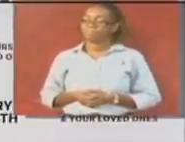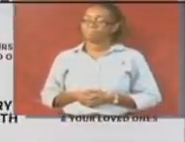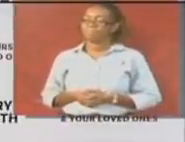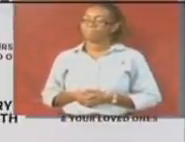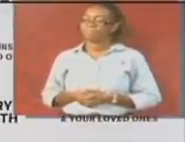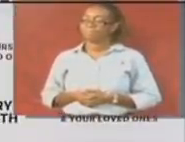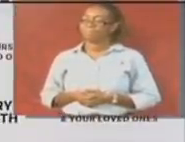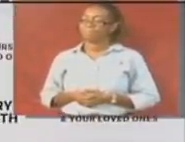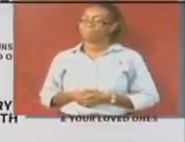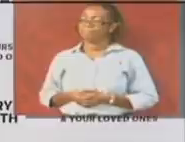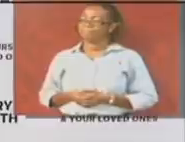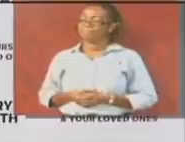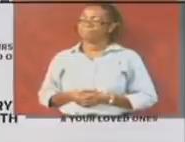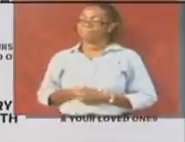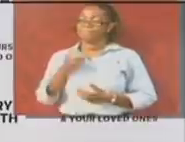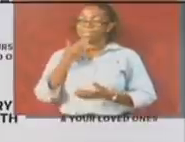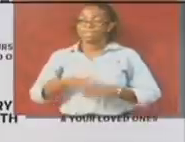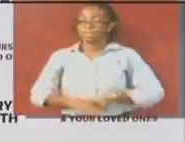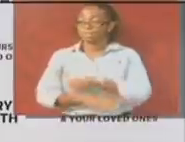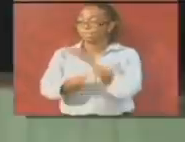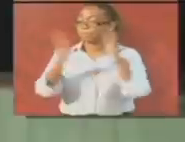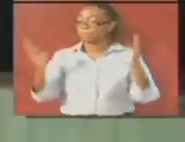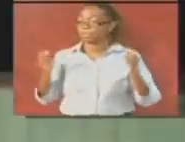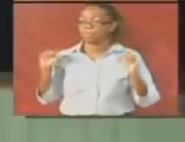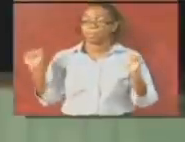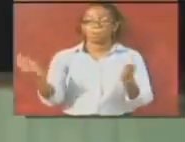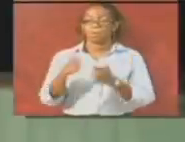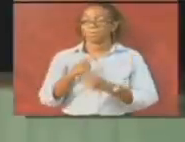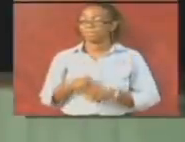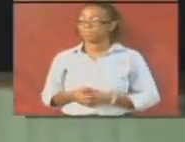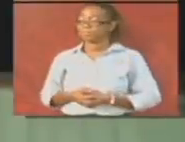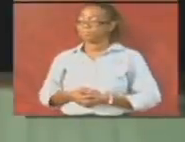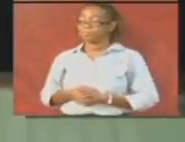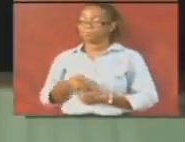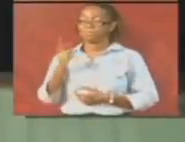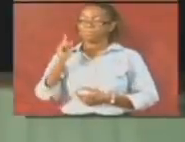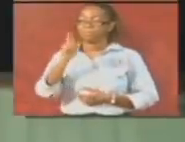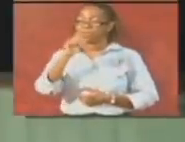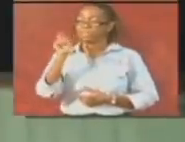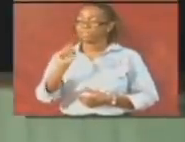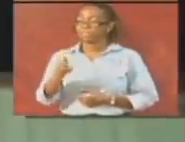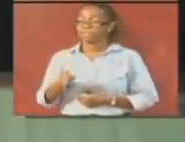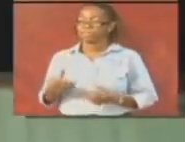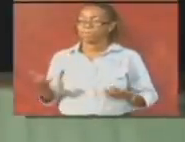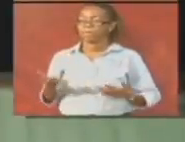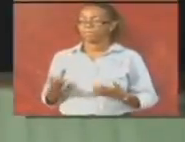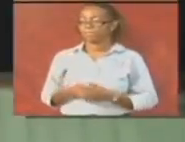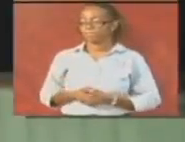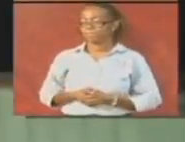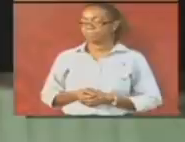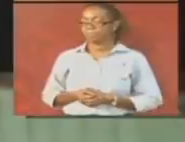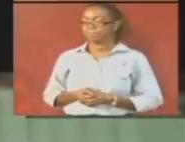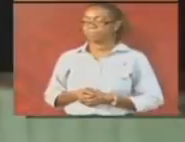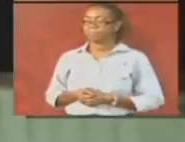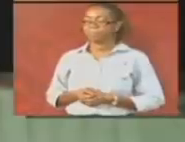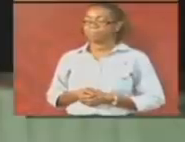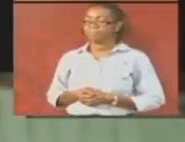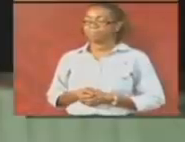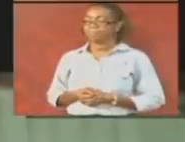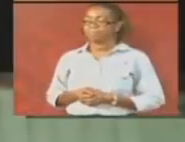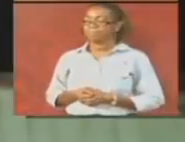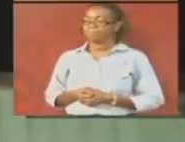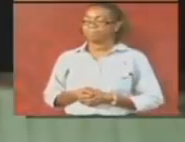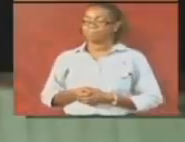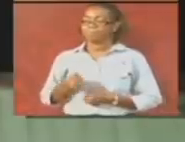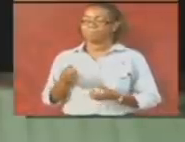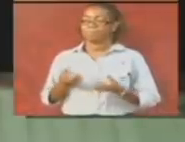Morning, everyone. Rashad Khan, Guardian Media Limited. My first question is to Ms. Grace Sukhchan or Dr. Hines. I'm